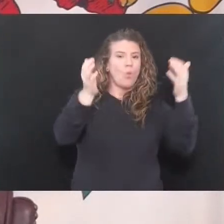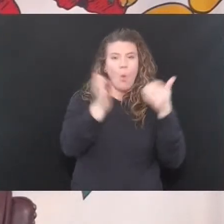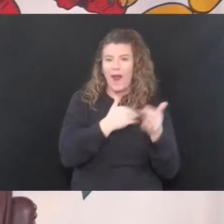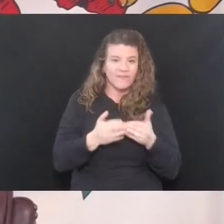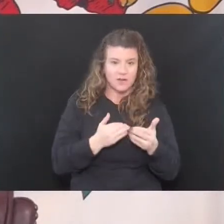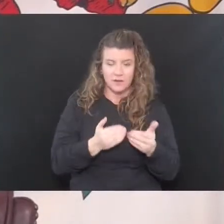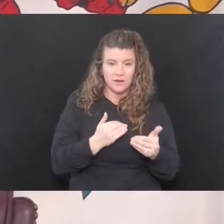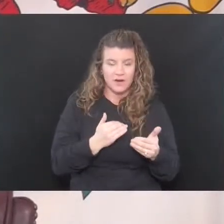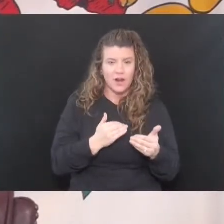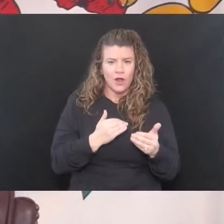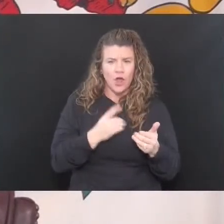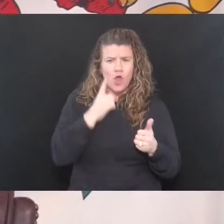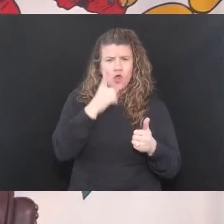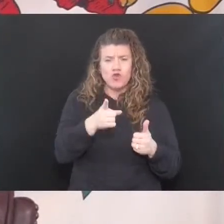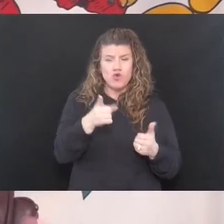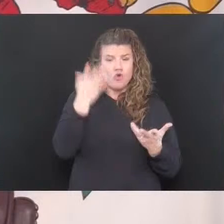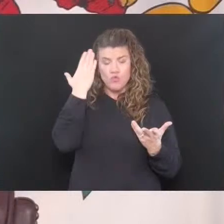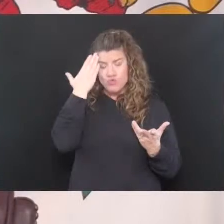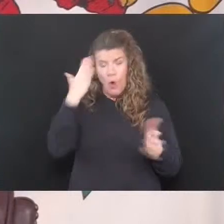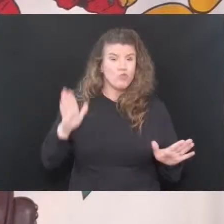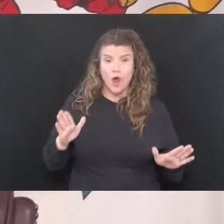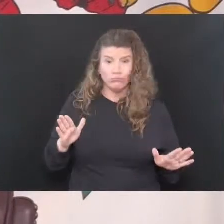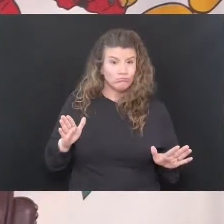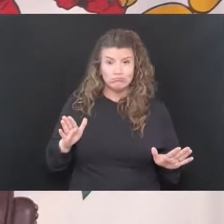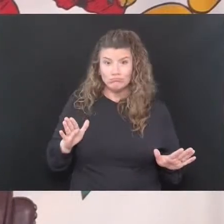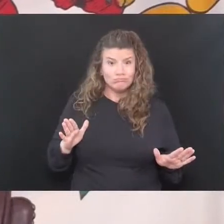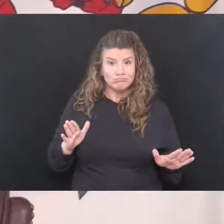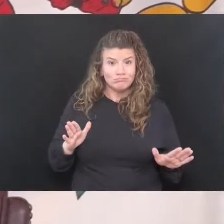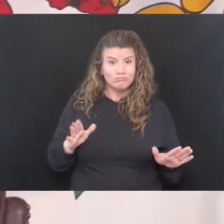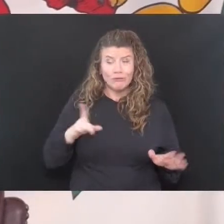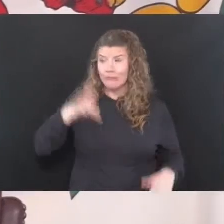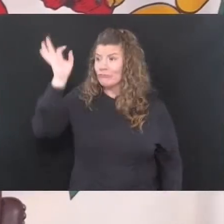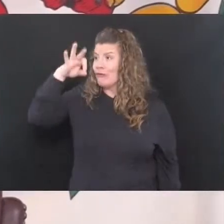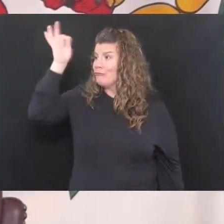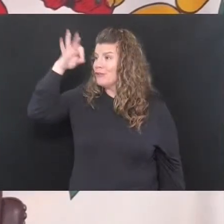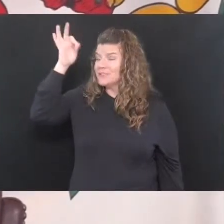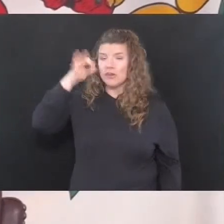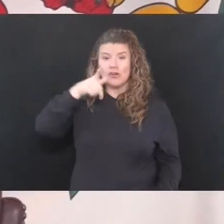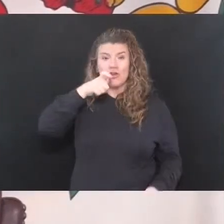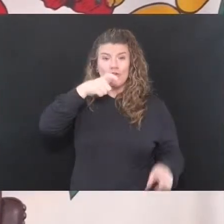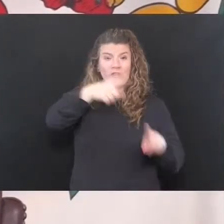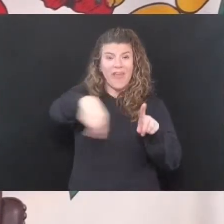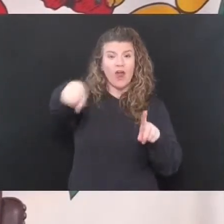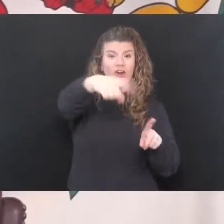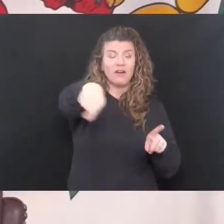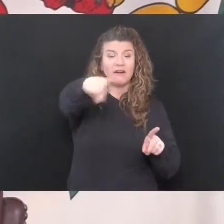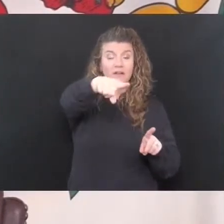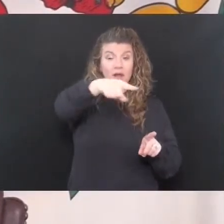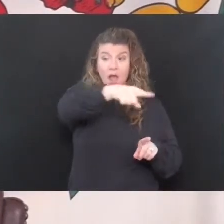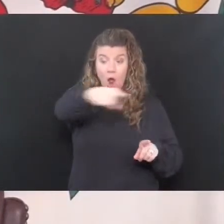be, you don't have any idea the people there that